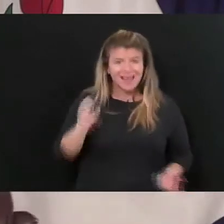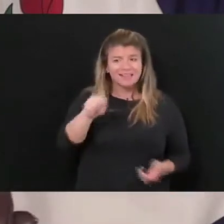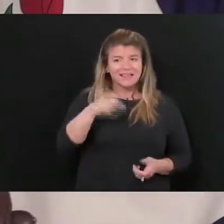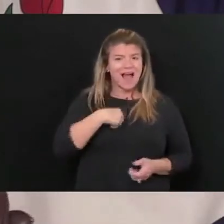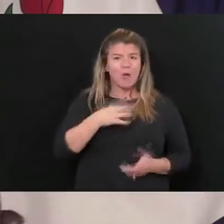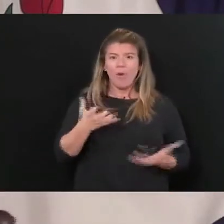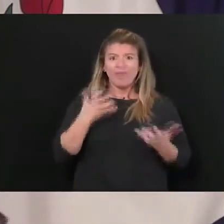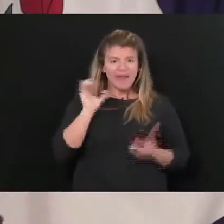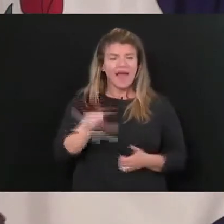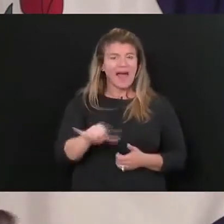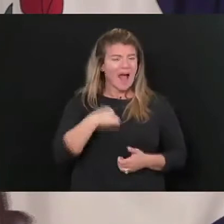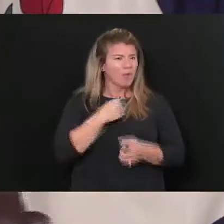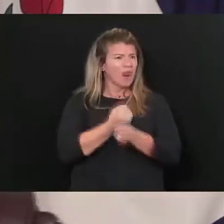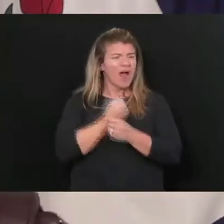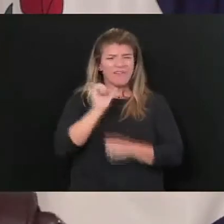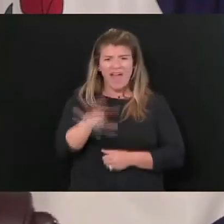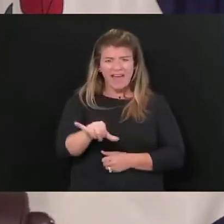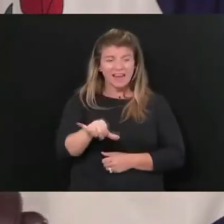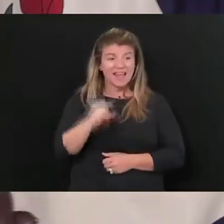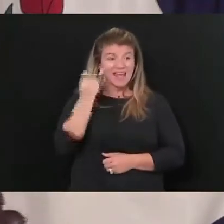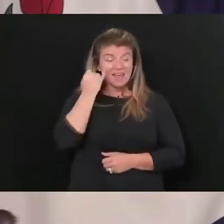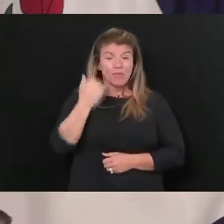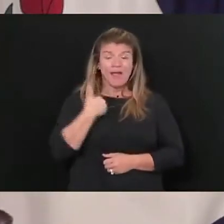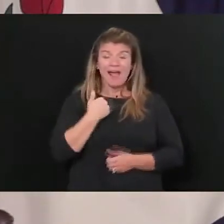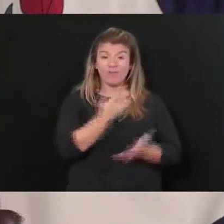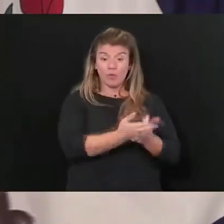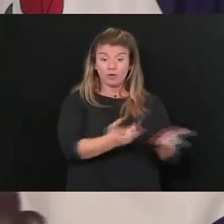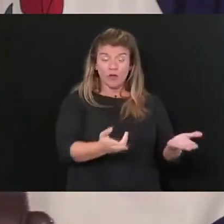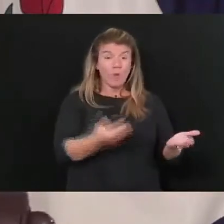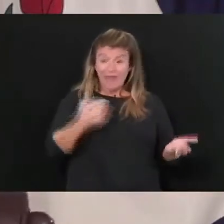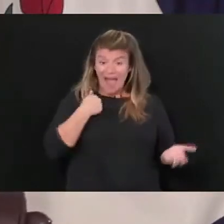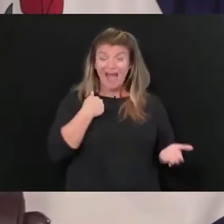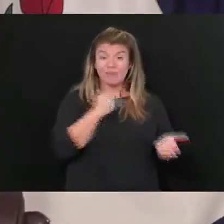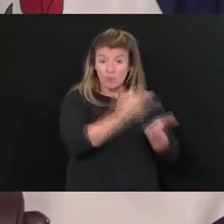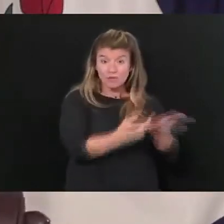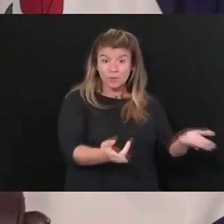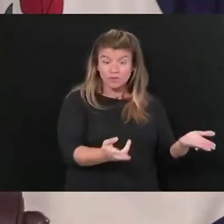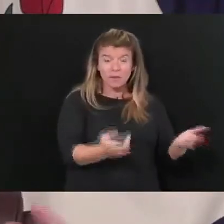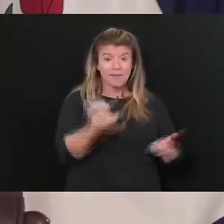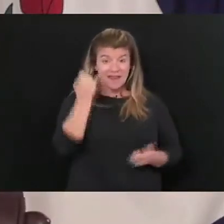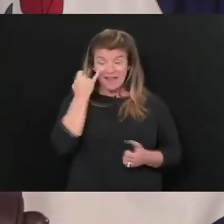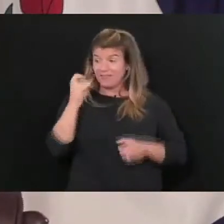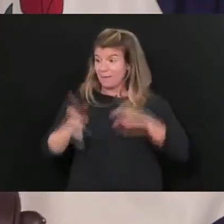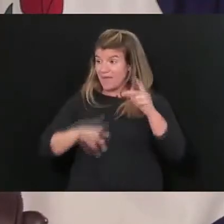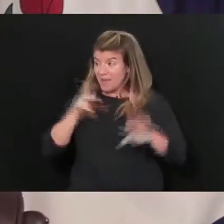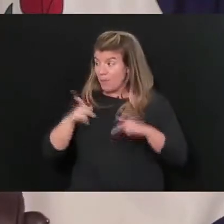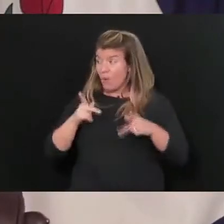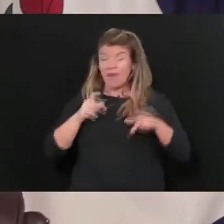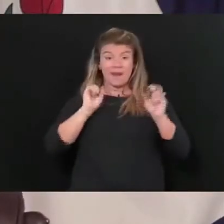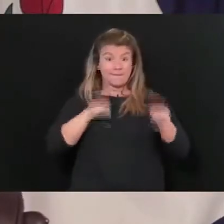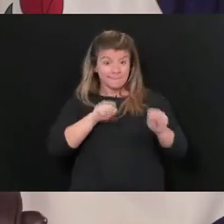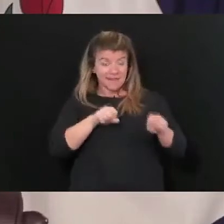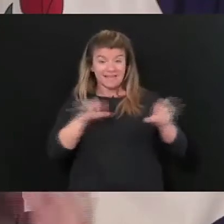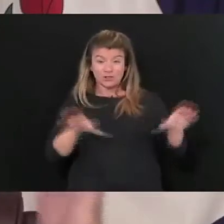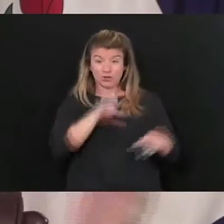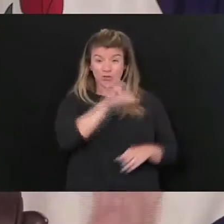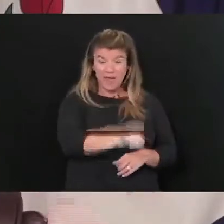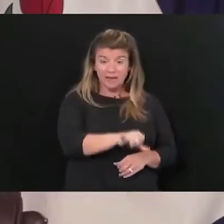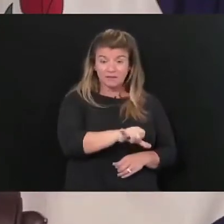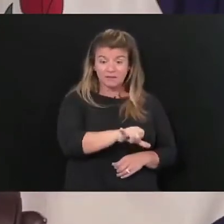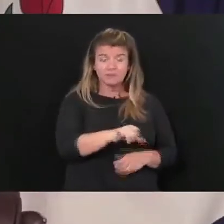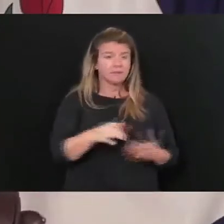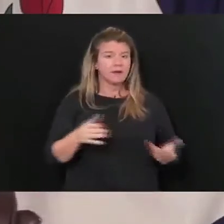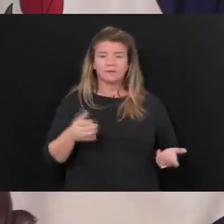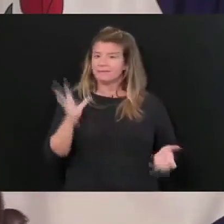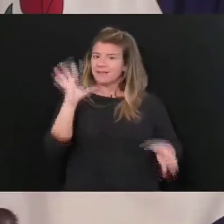I'd love it. And if we have the resources and the ability, we've got the resources, but if we have the people and the abilities to be able to do that,